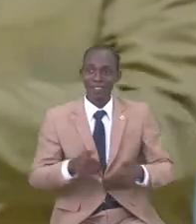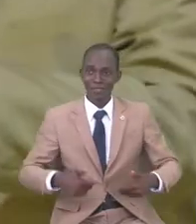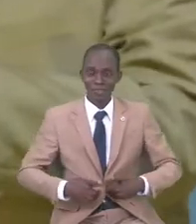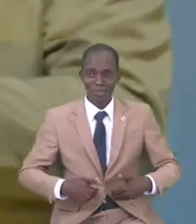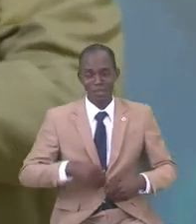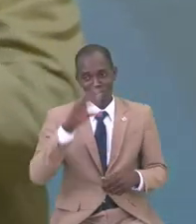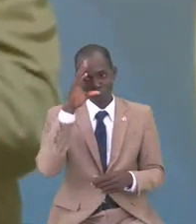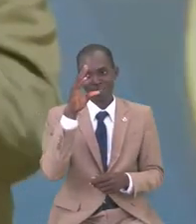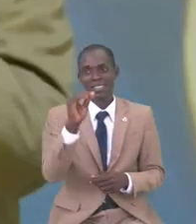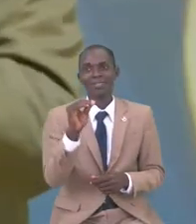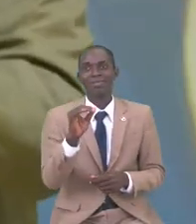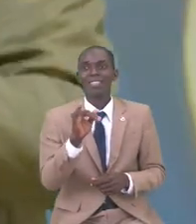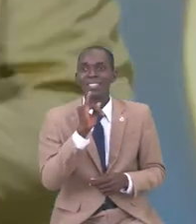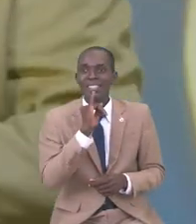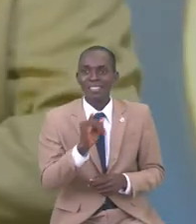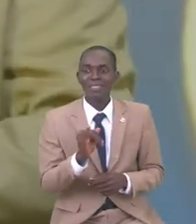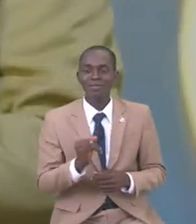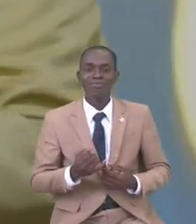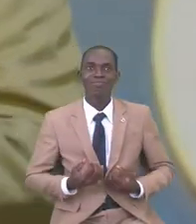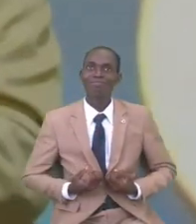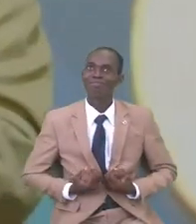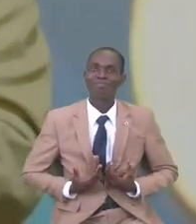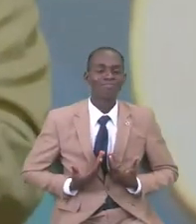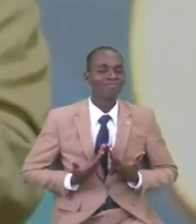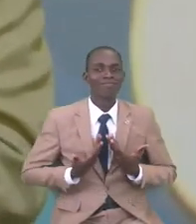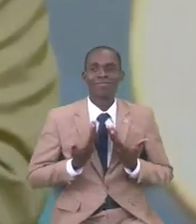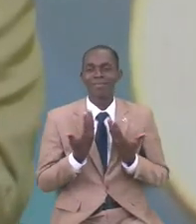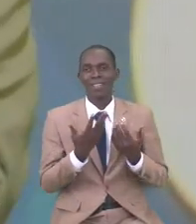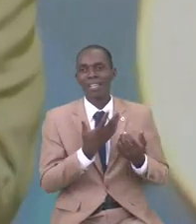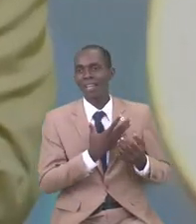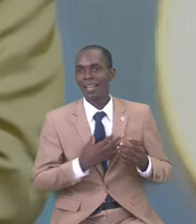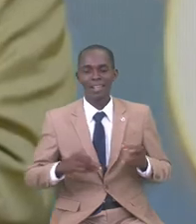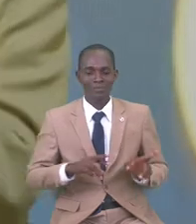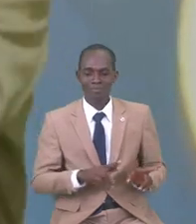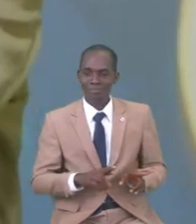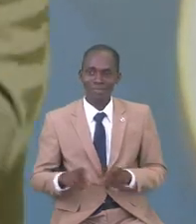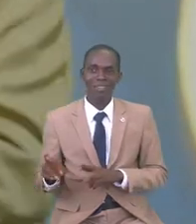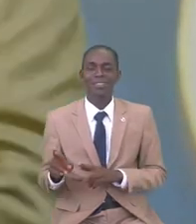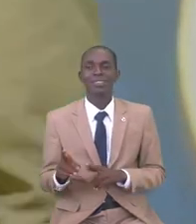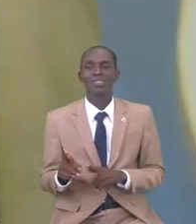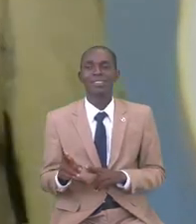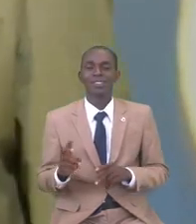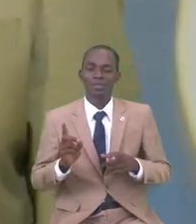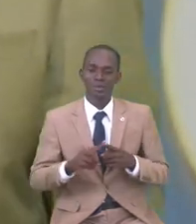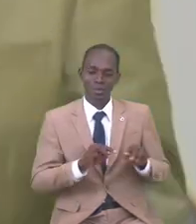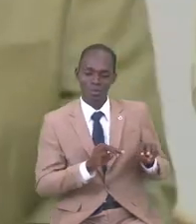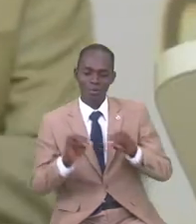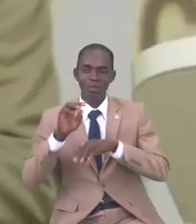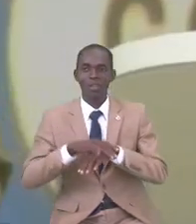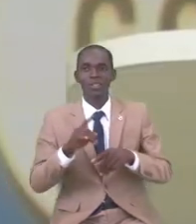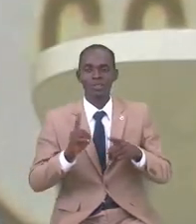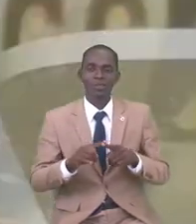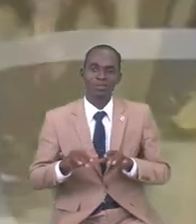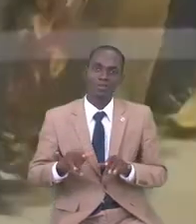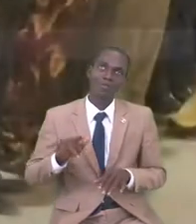man is eager and ready to move on and to fly with our young